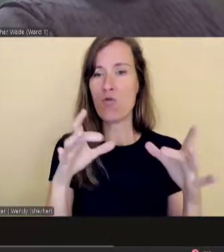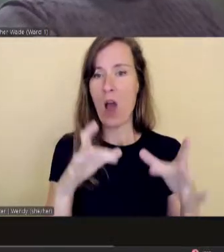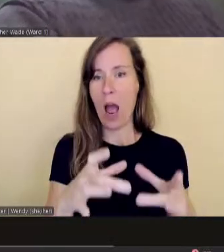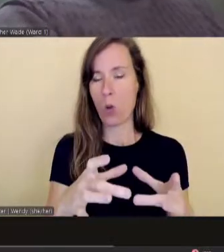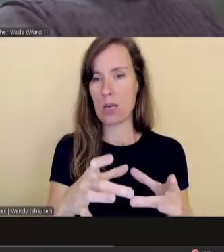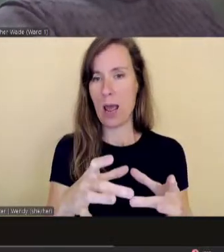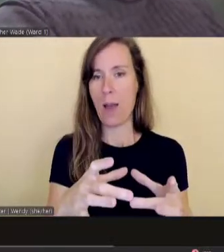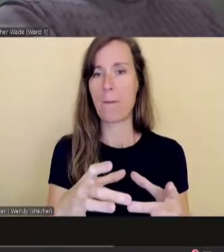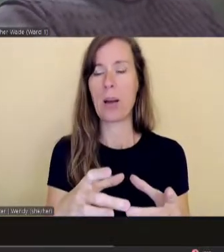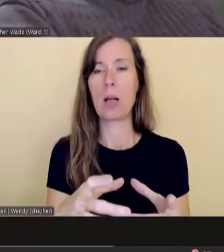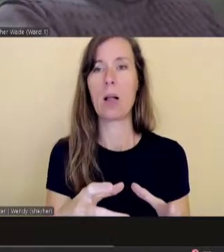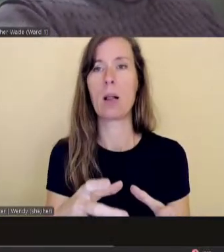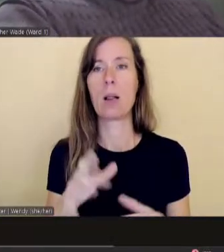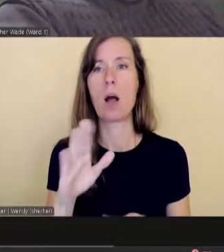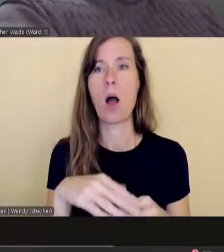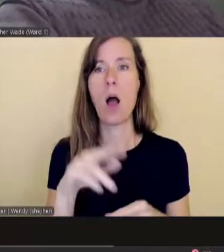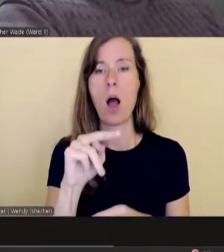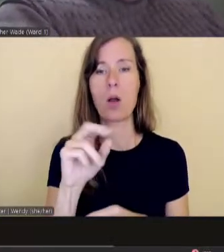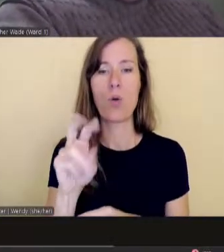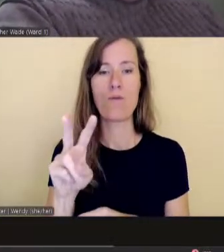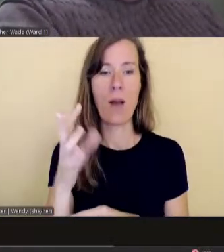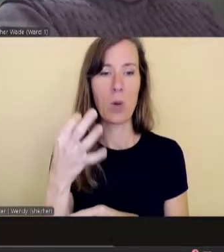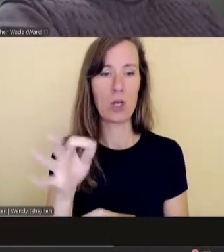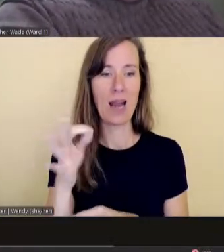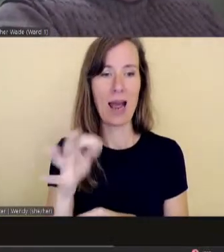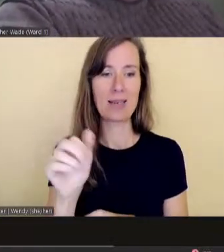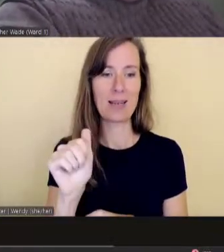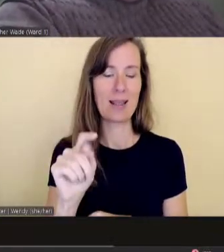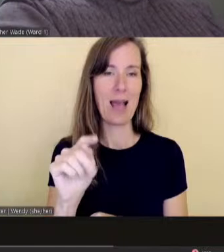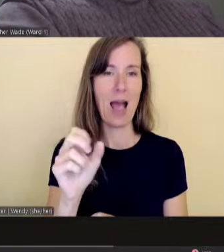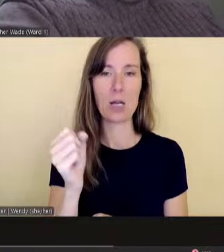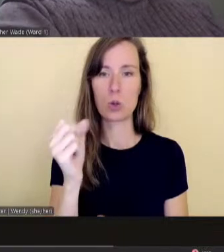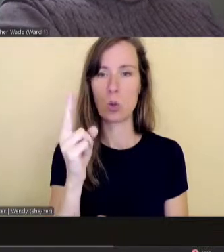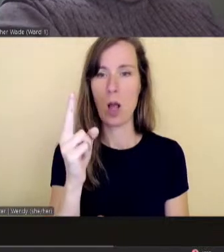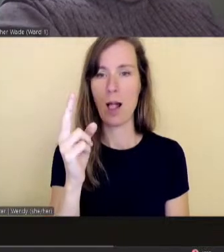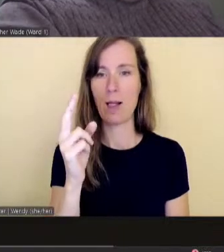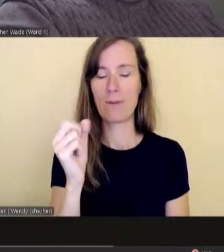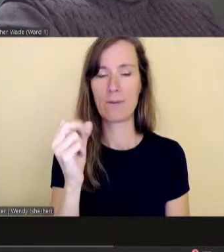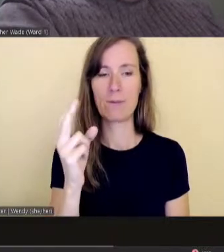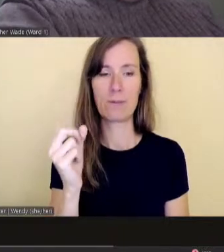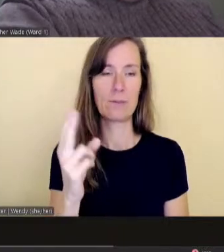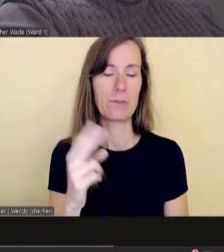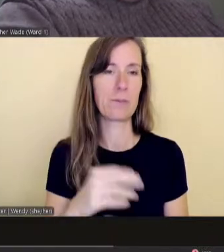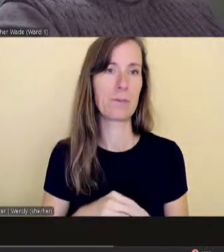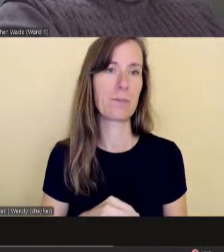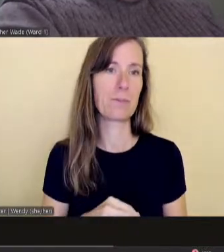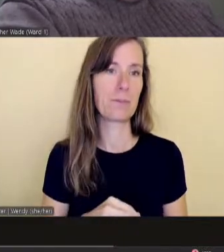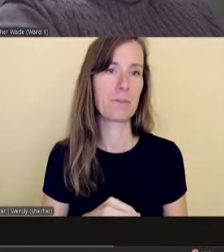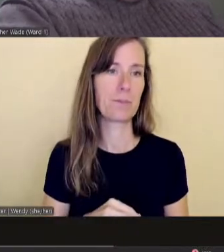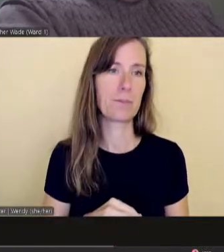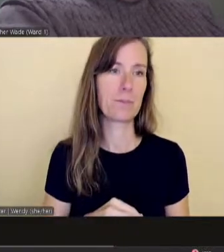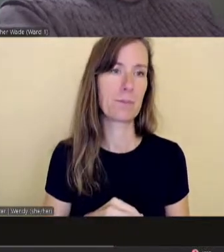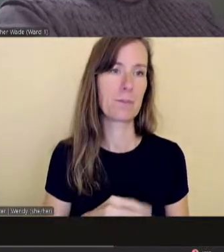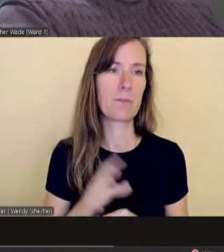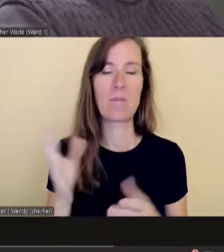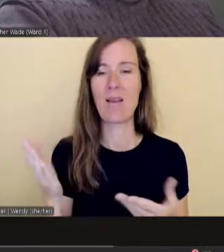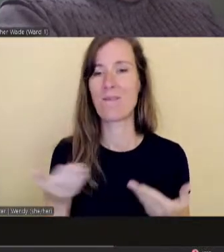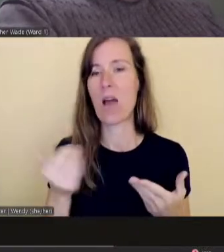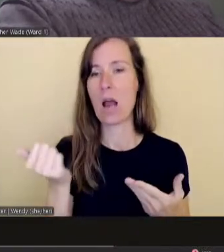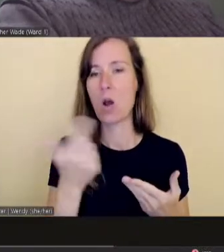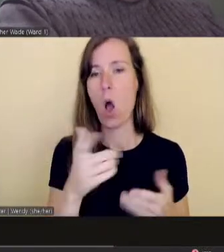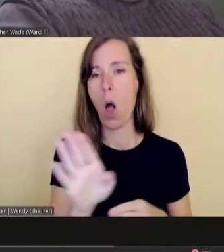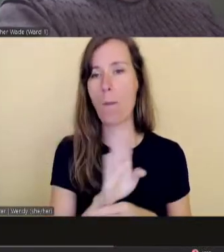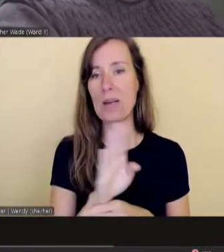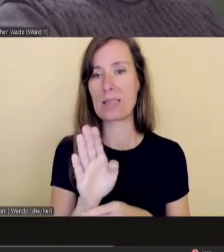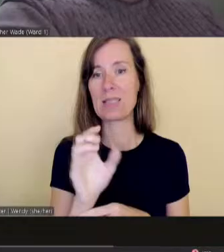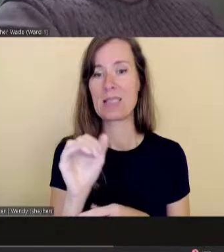at 12 o'clock noon. We're inviting all of the businesses within the Cheverly town limits in the